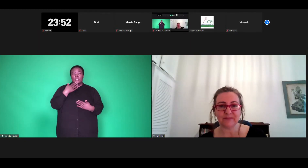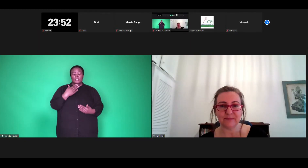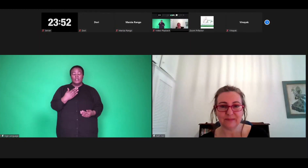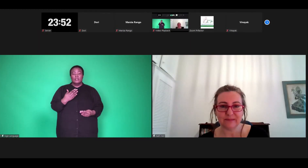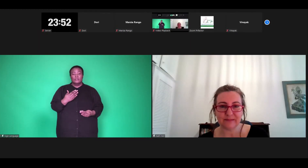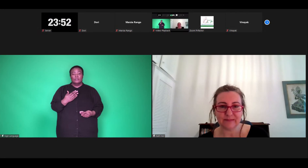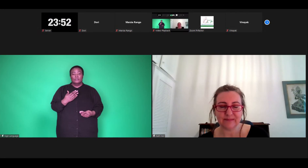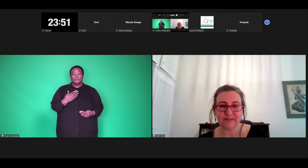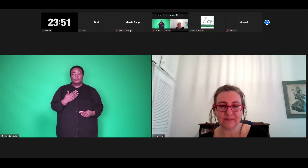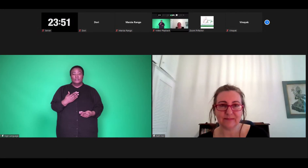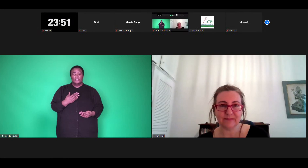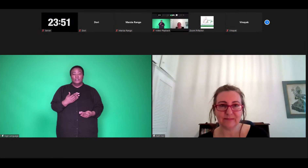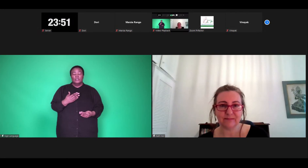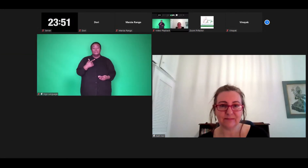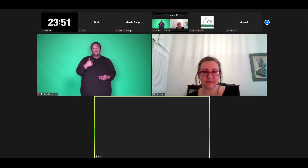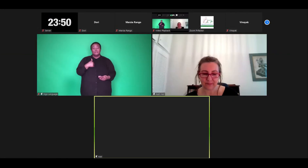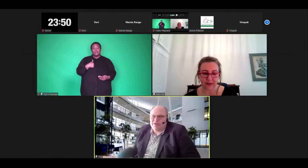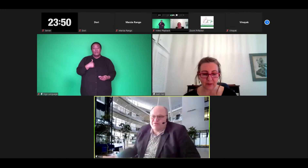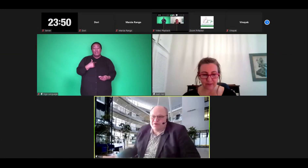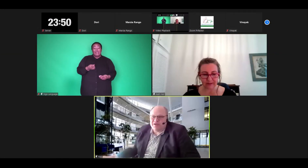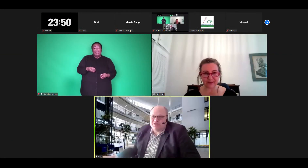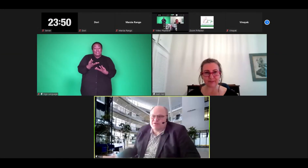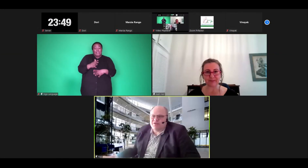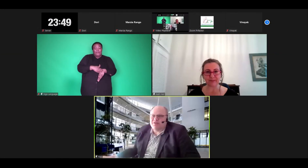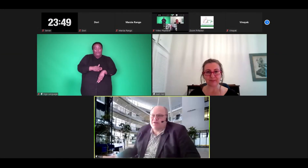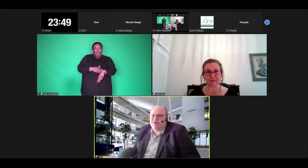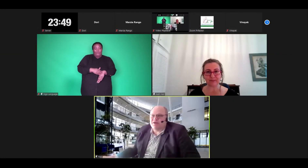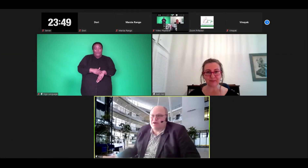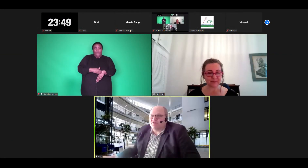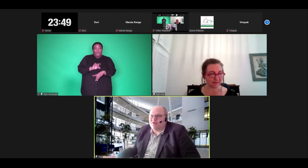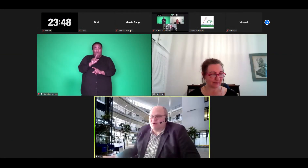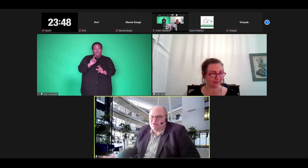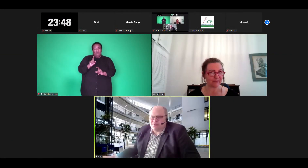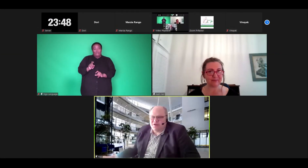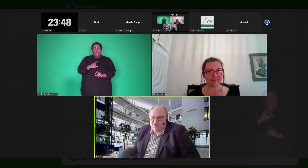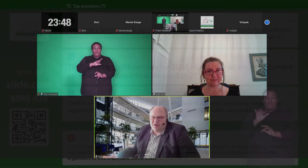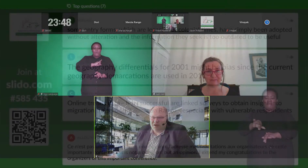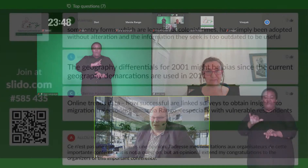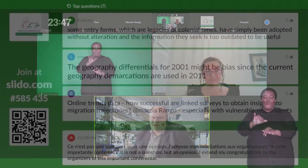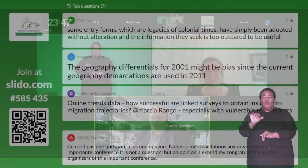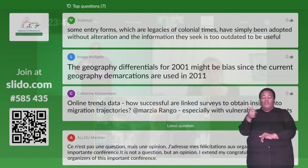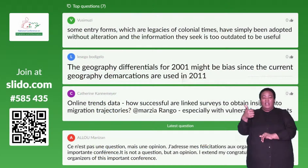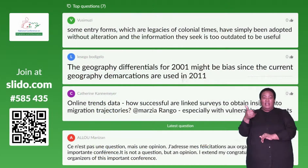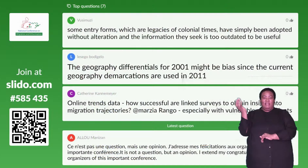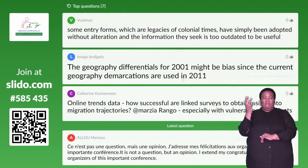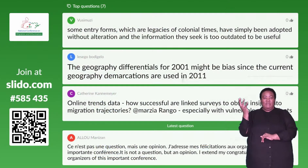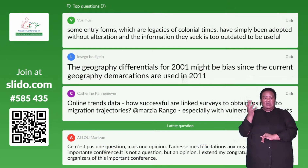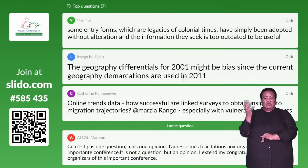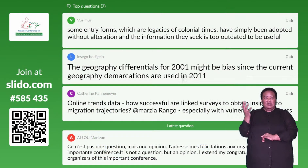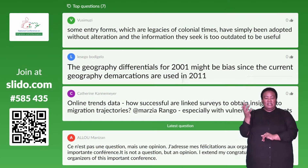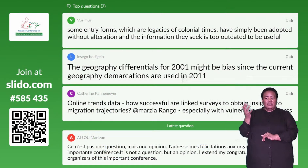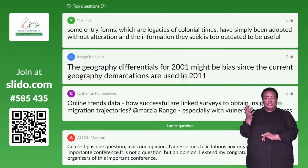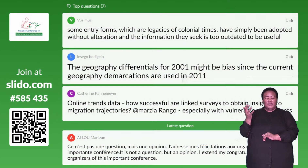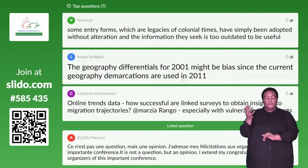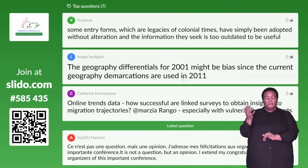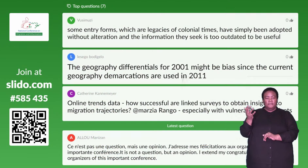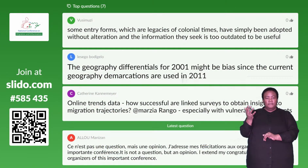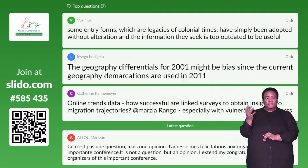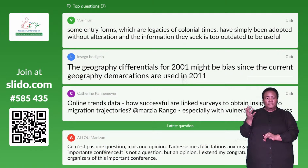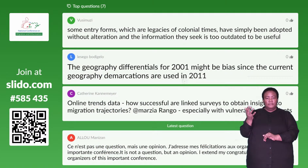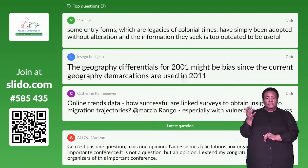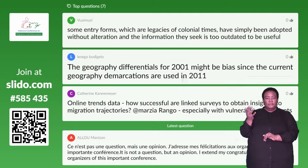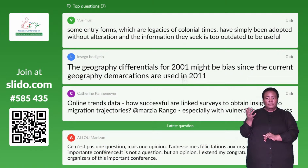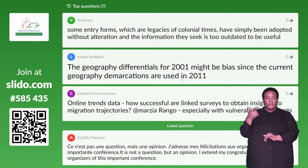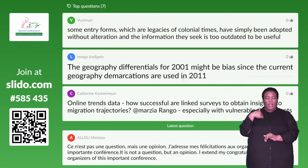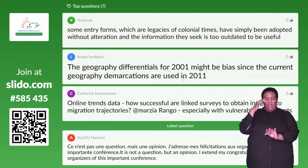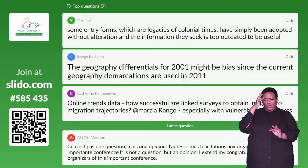I actually allowed you a few minutes extra whilst I was waiting for the next presenter, Catherine Cross, to link up. Catherine, I